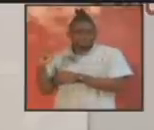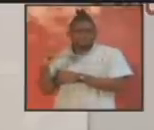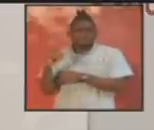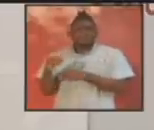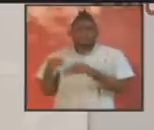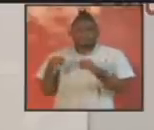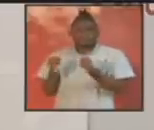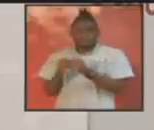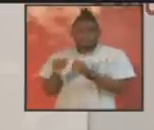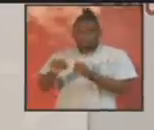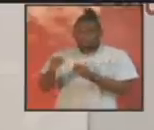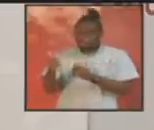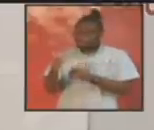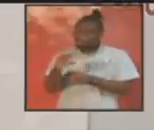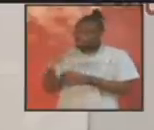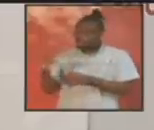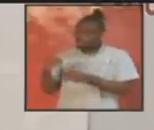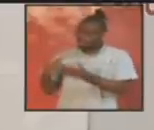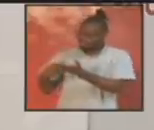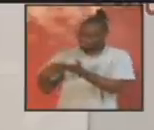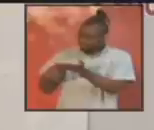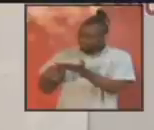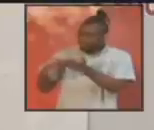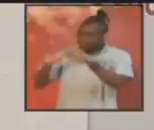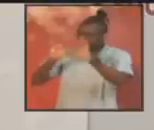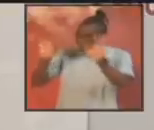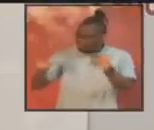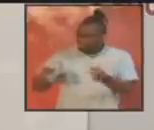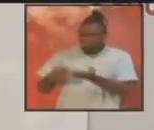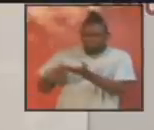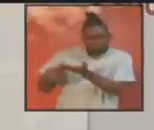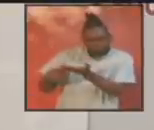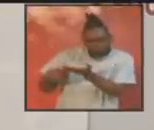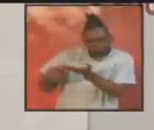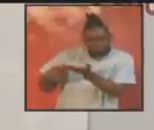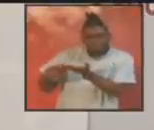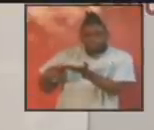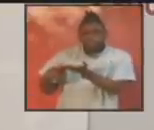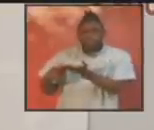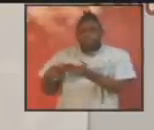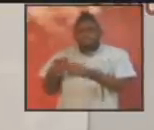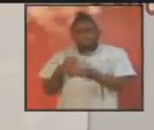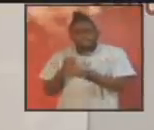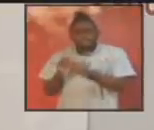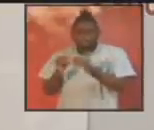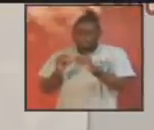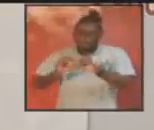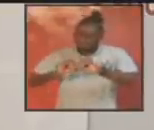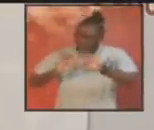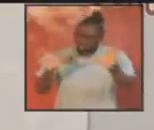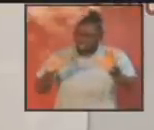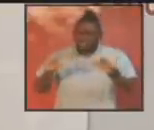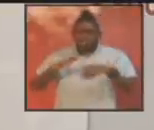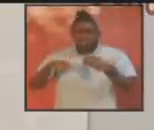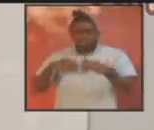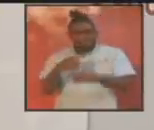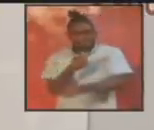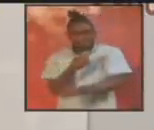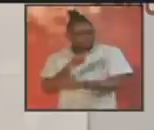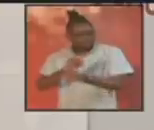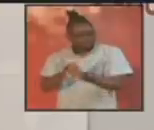I just want to make the point very clear that COVID-19 vaccines are not being manufactured